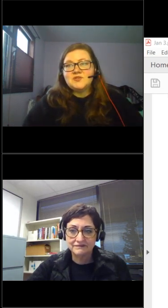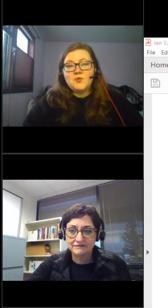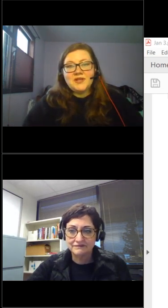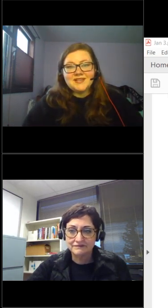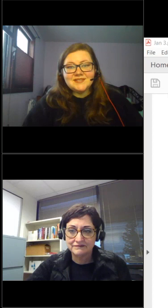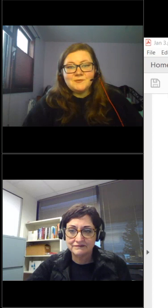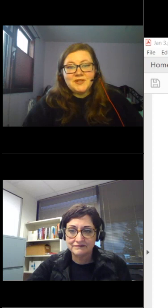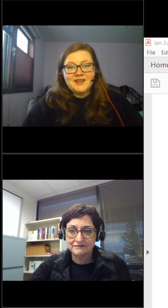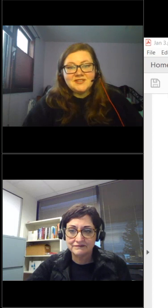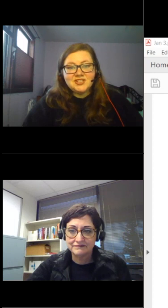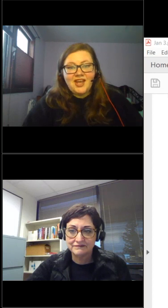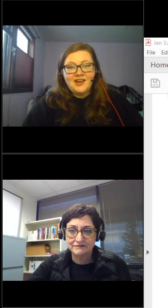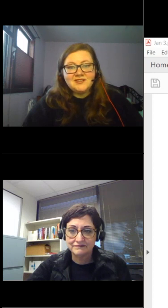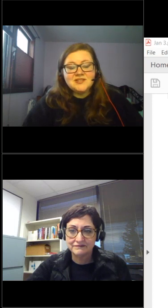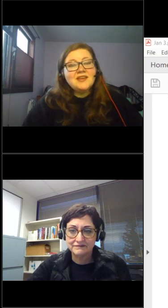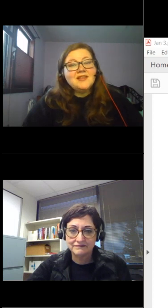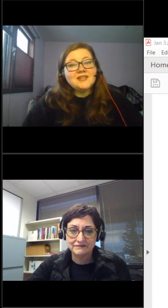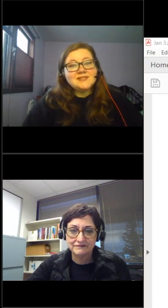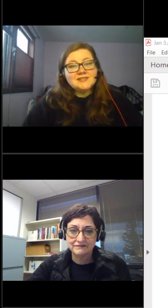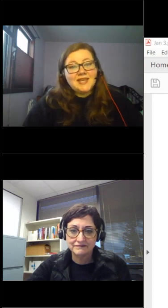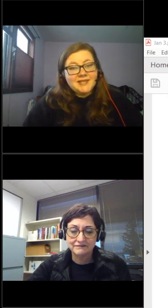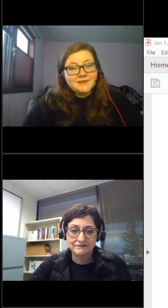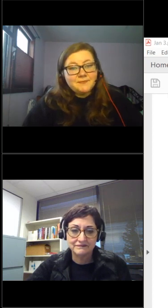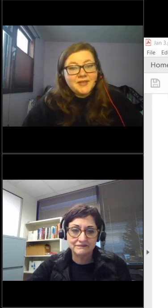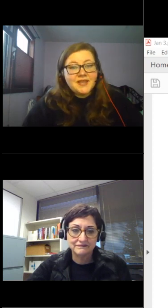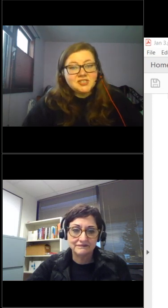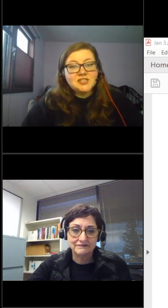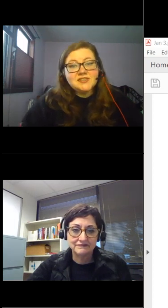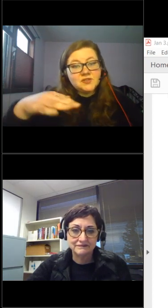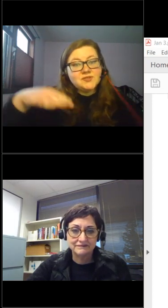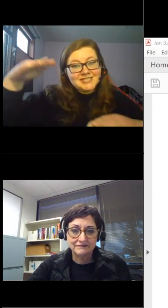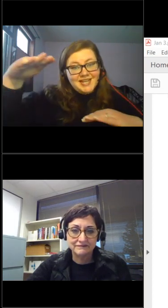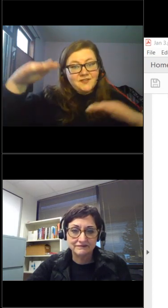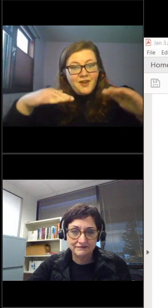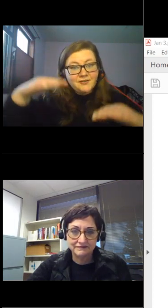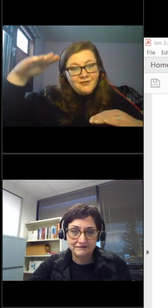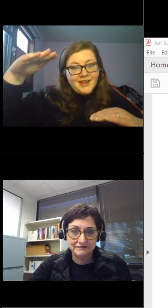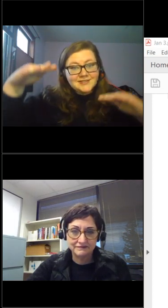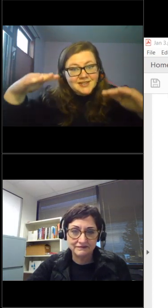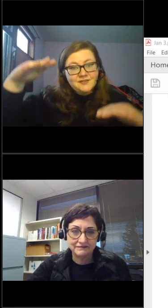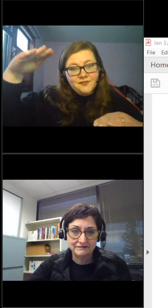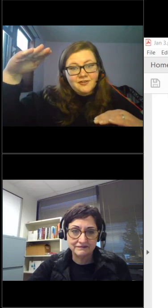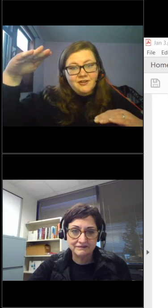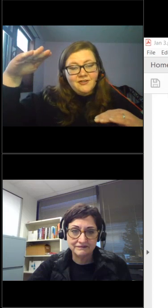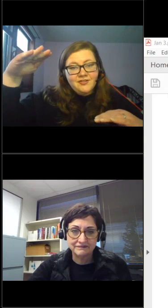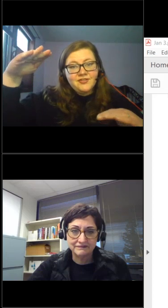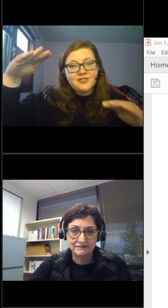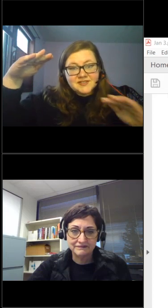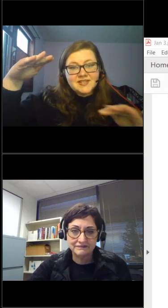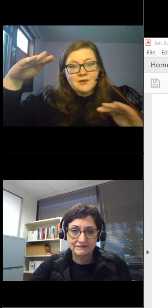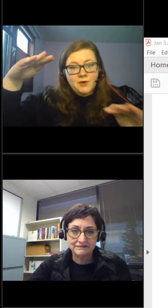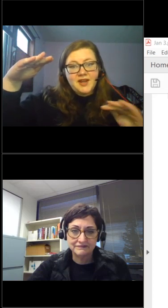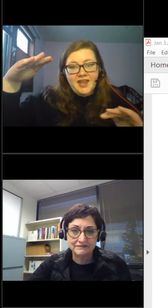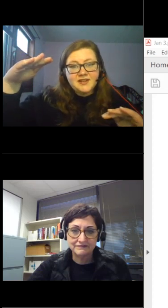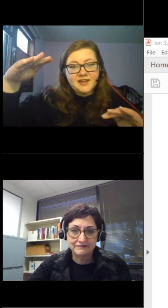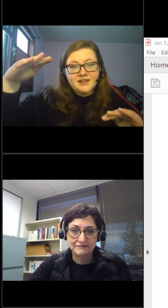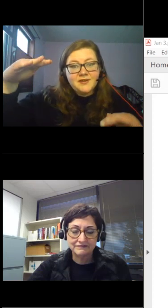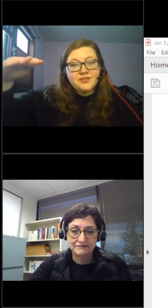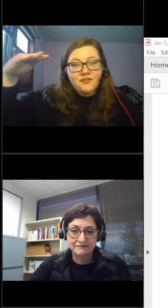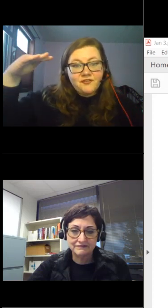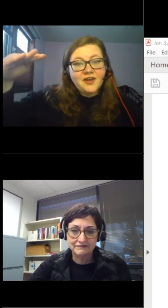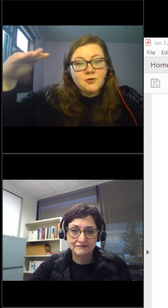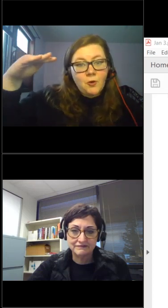So when does the PHE end? The state PHE, so state federal, right? State federal. The state one